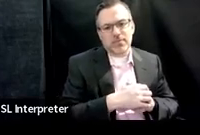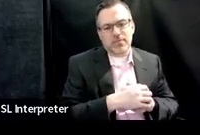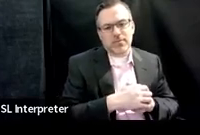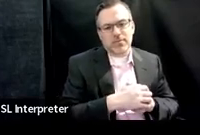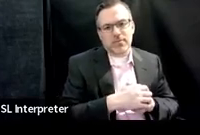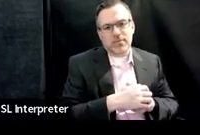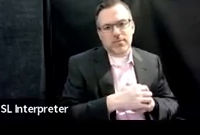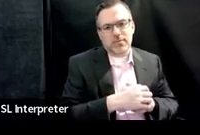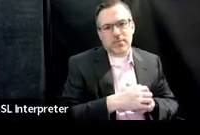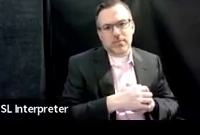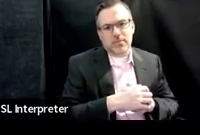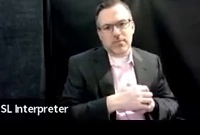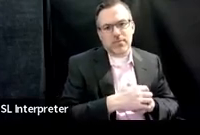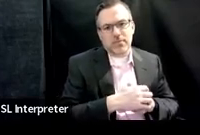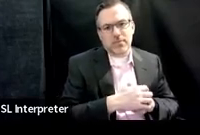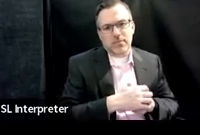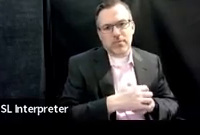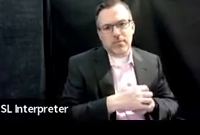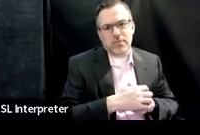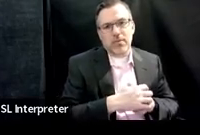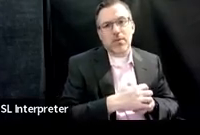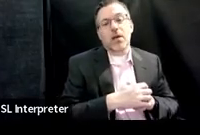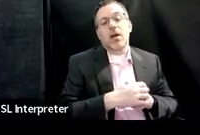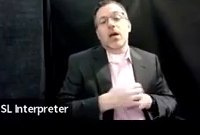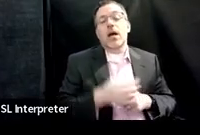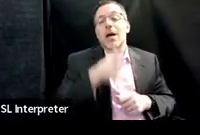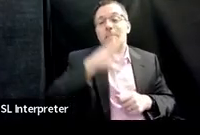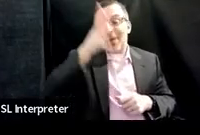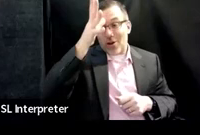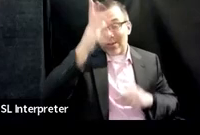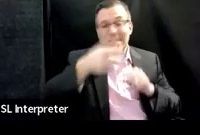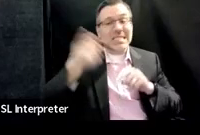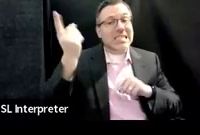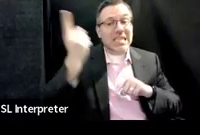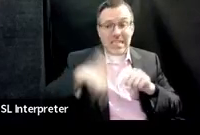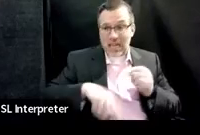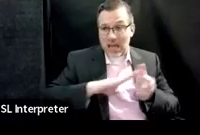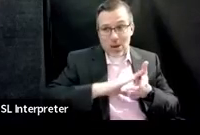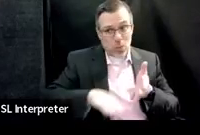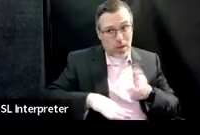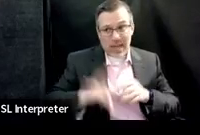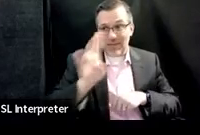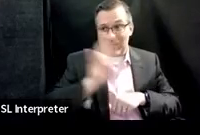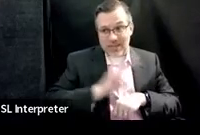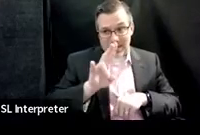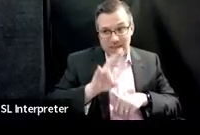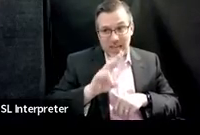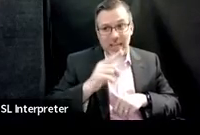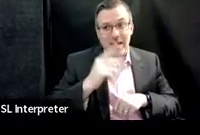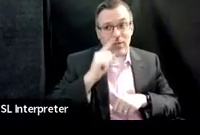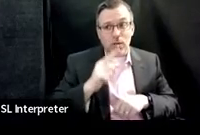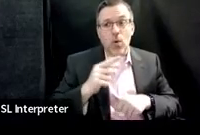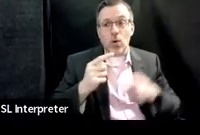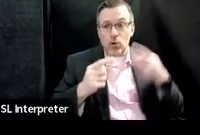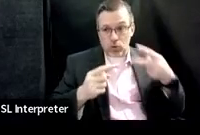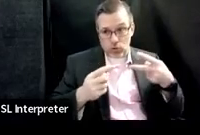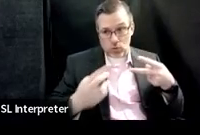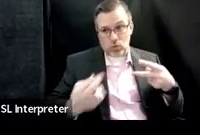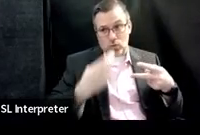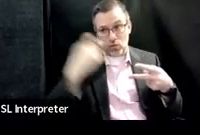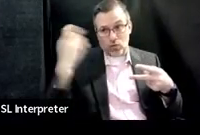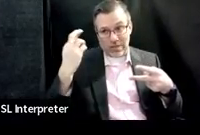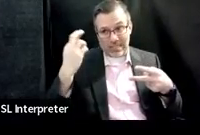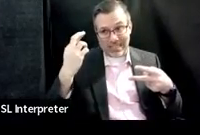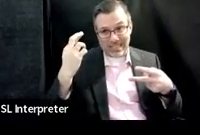However, there are two times when a parent or guardian cannot waive their 7-day notice. Now, does